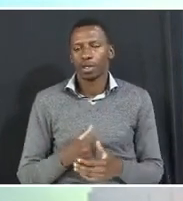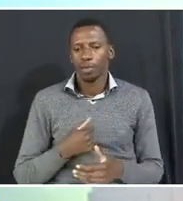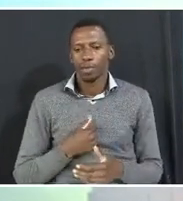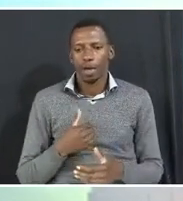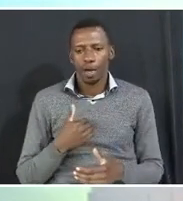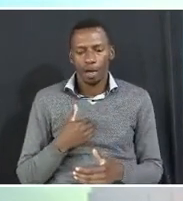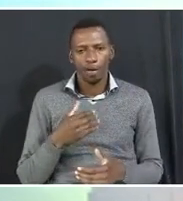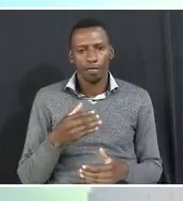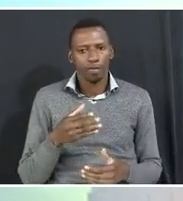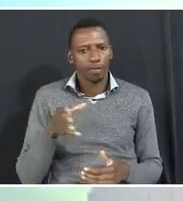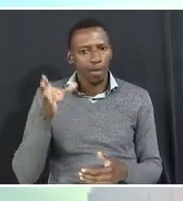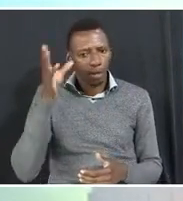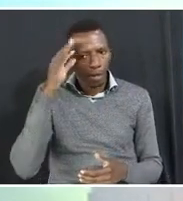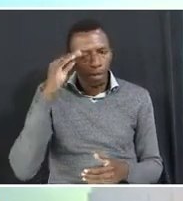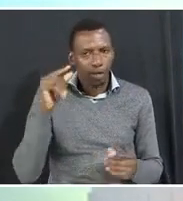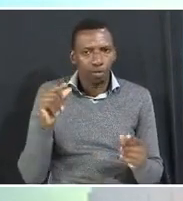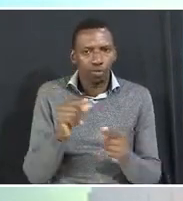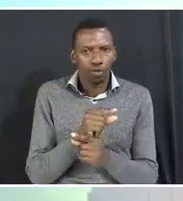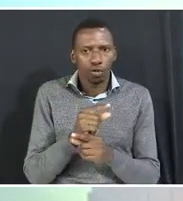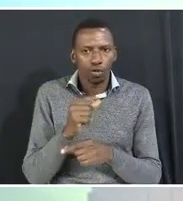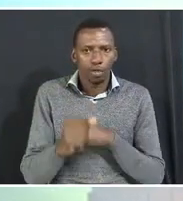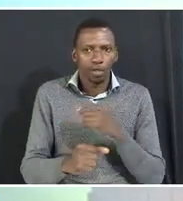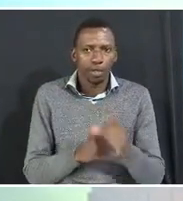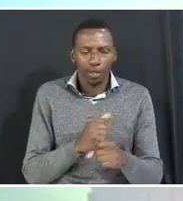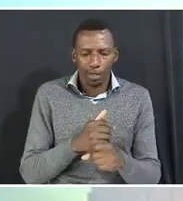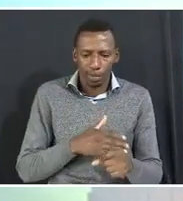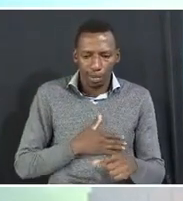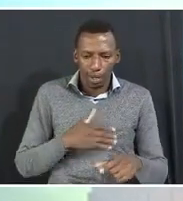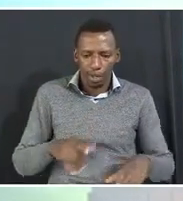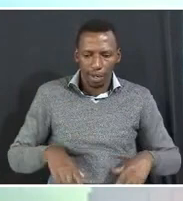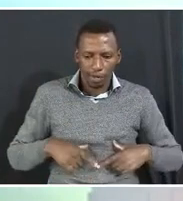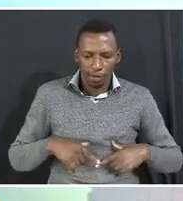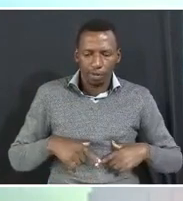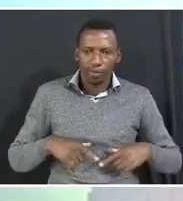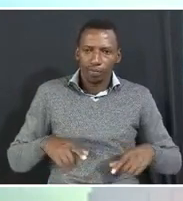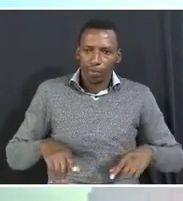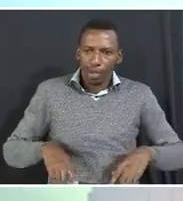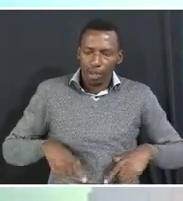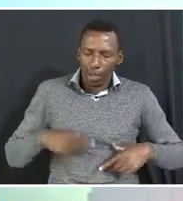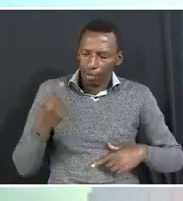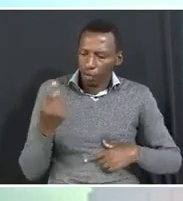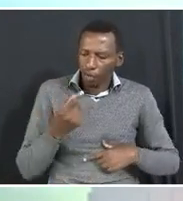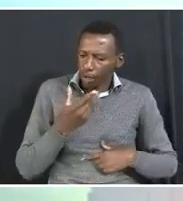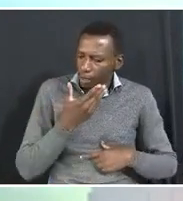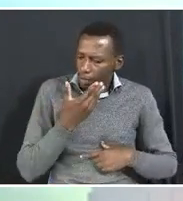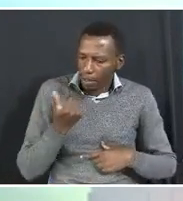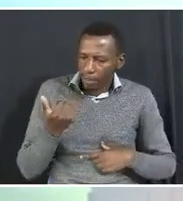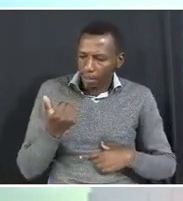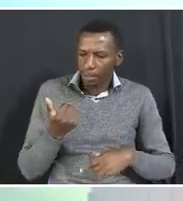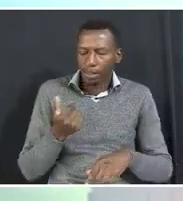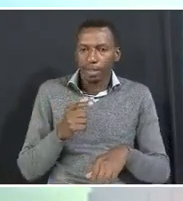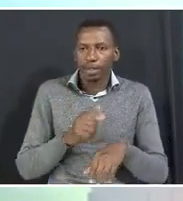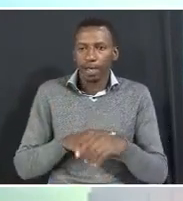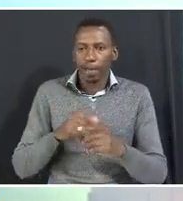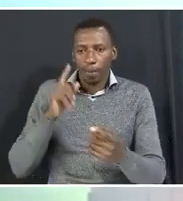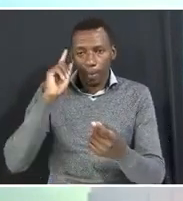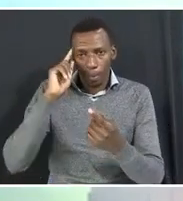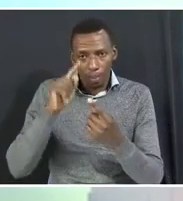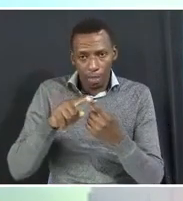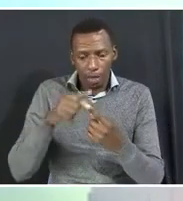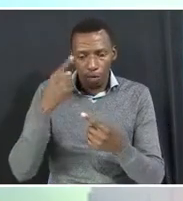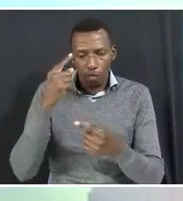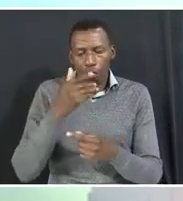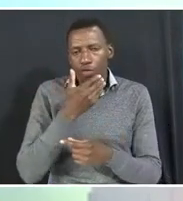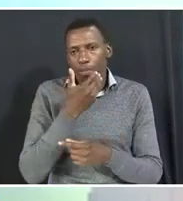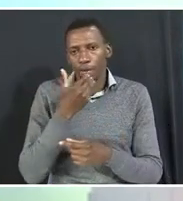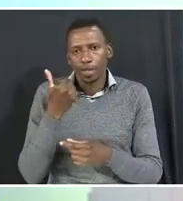discover for the short years of my life that life is only at its best when it is intended for the